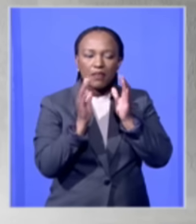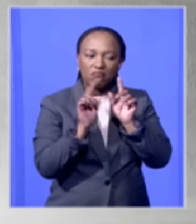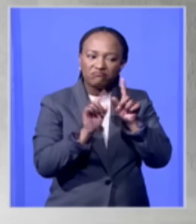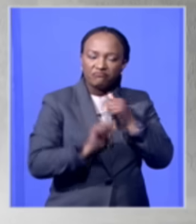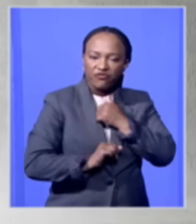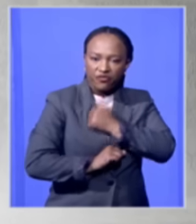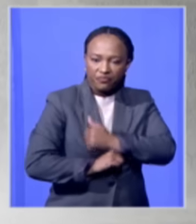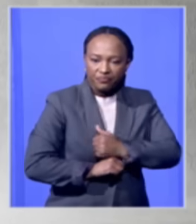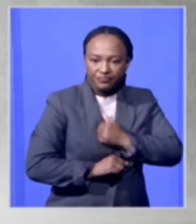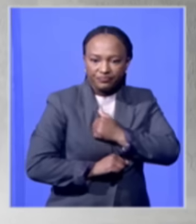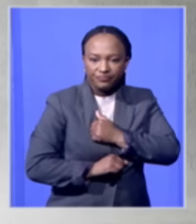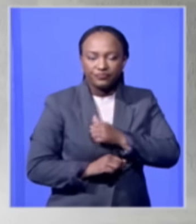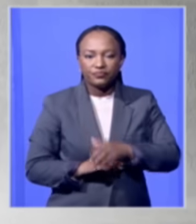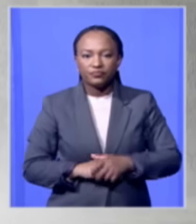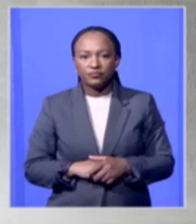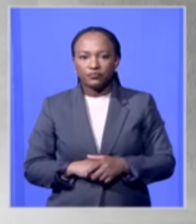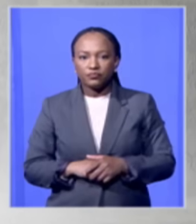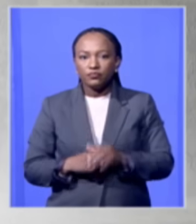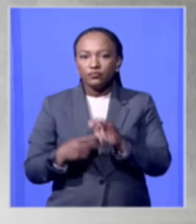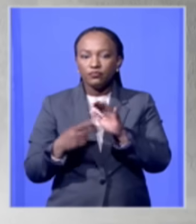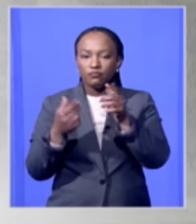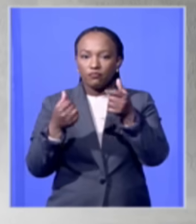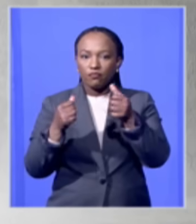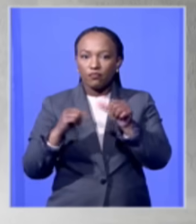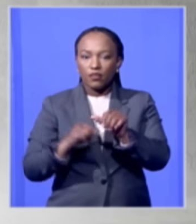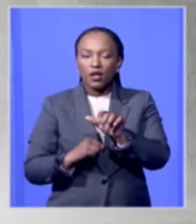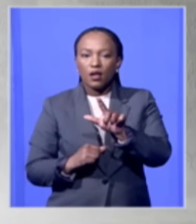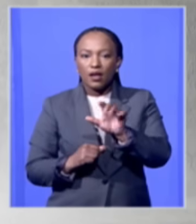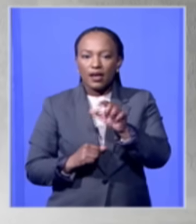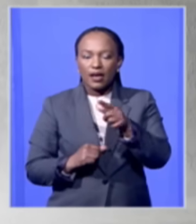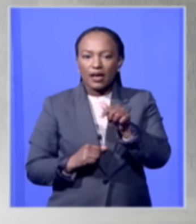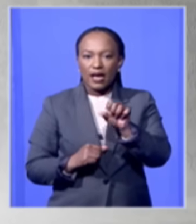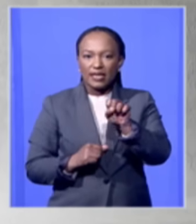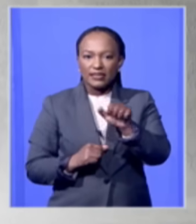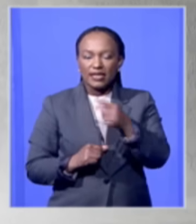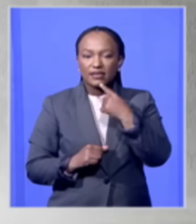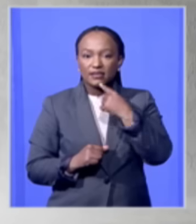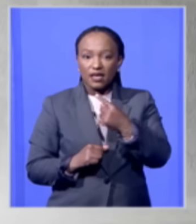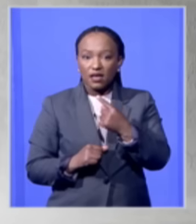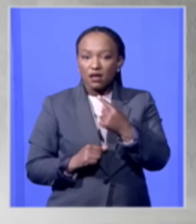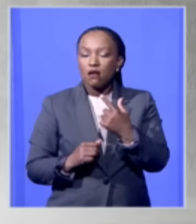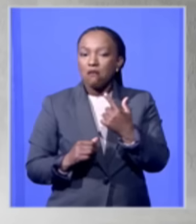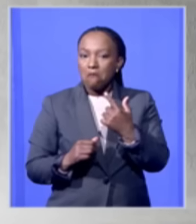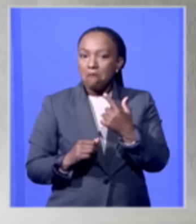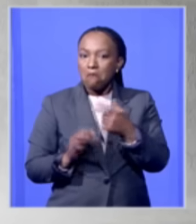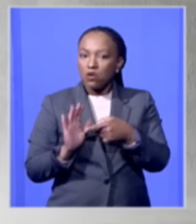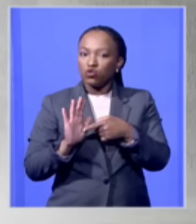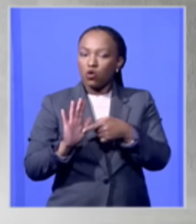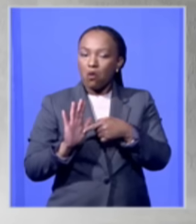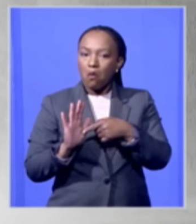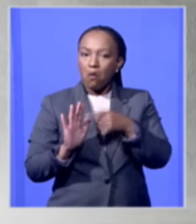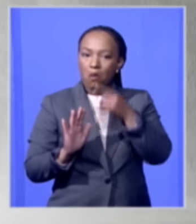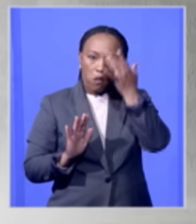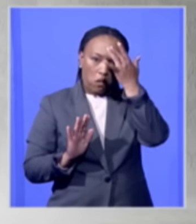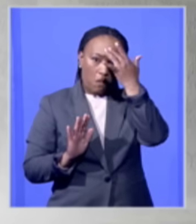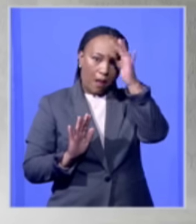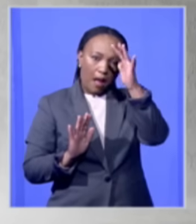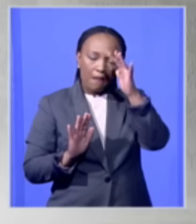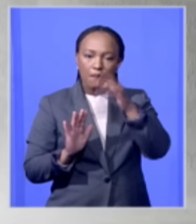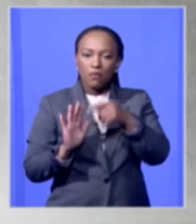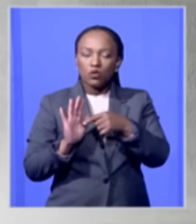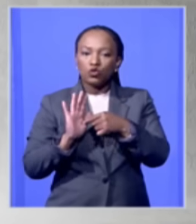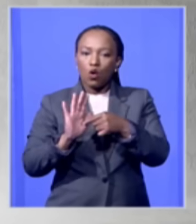tshwarelo. Legasa Patlamollo yena o re Floyd Shivambu o bontšitše bohlale bja gagwe o a bontšha gore o